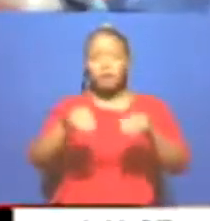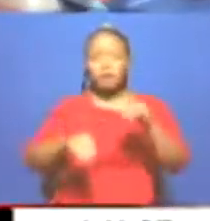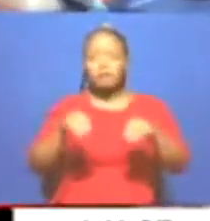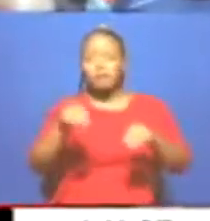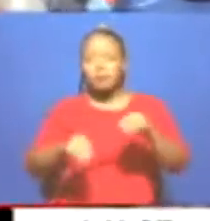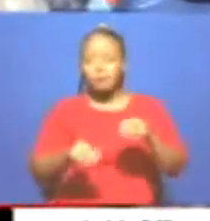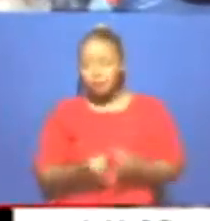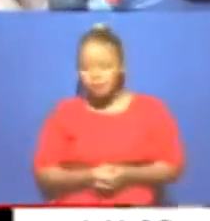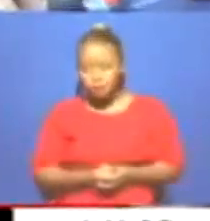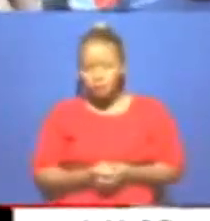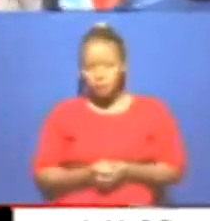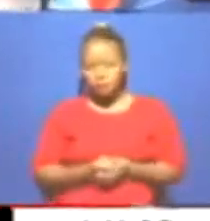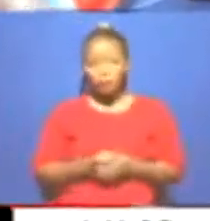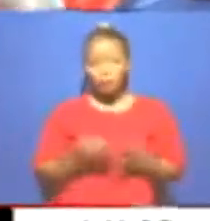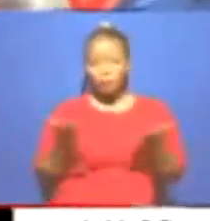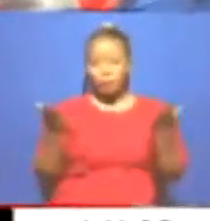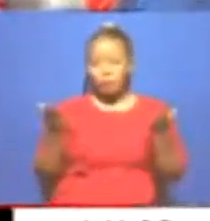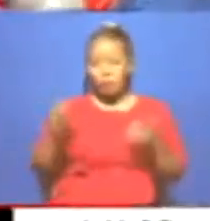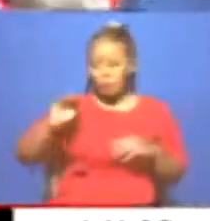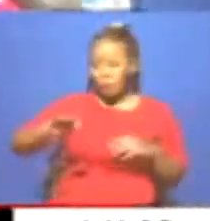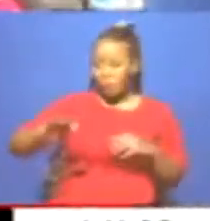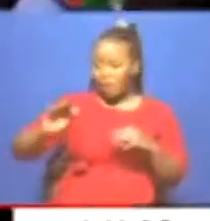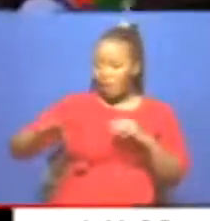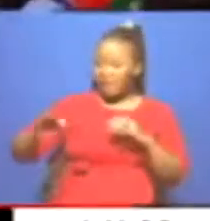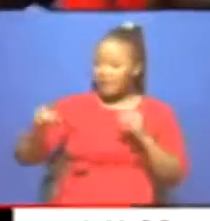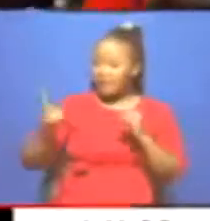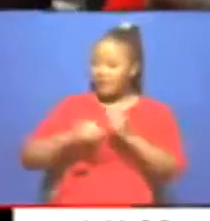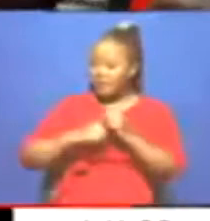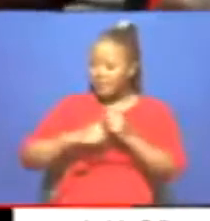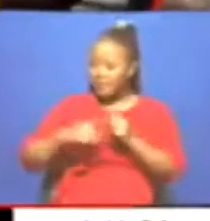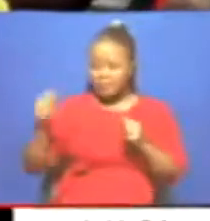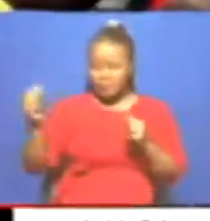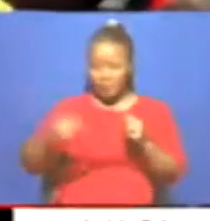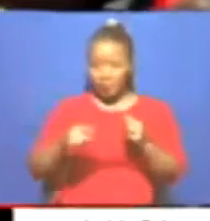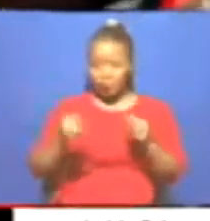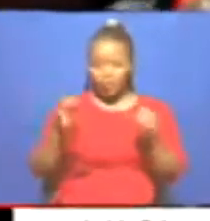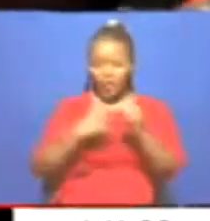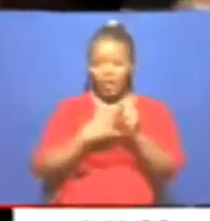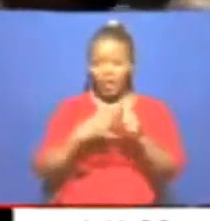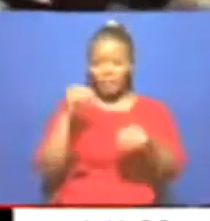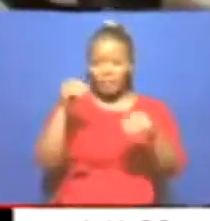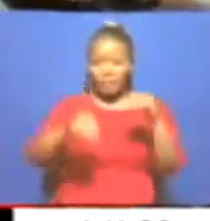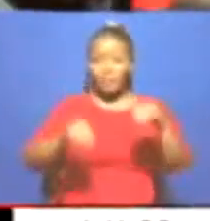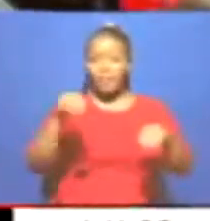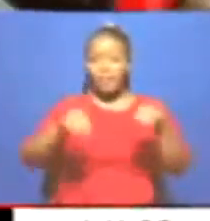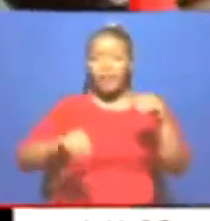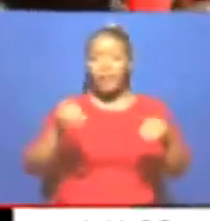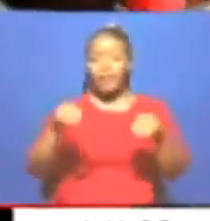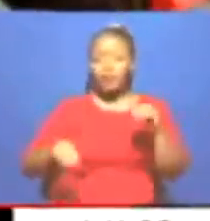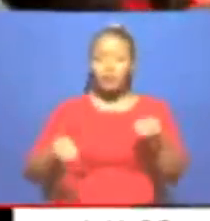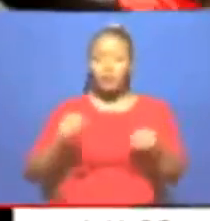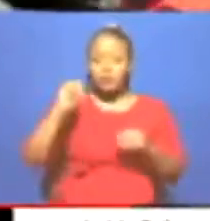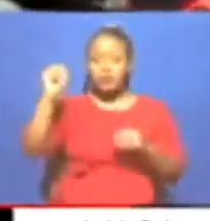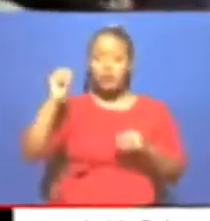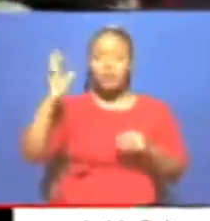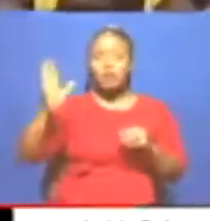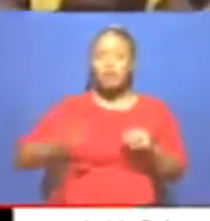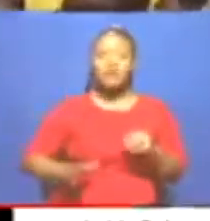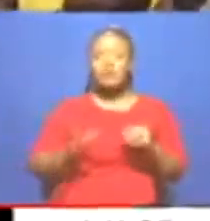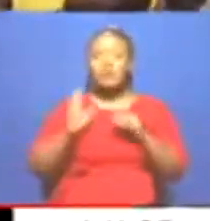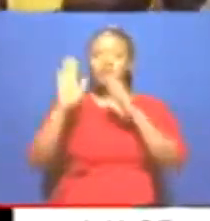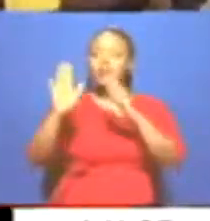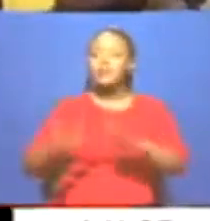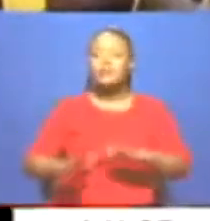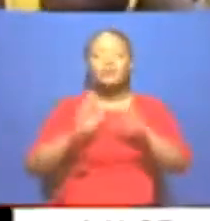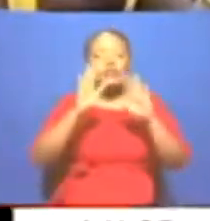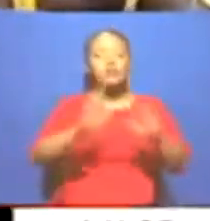It is less than 6 months to the August general elections, with politicians traversing different parts of the country to woo